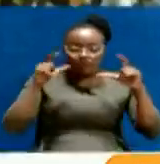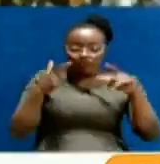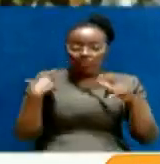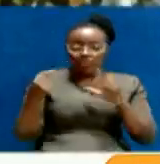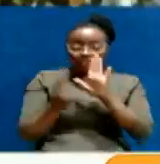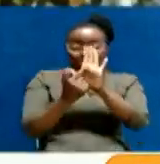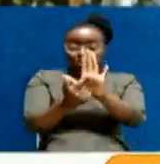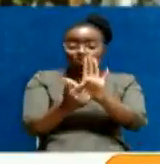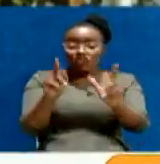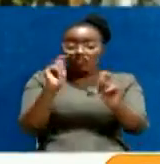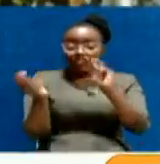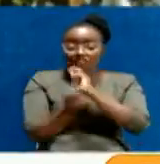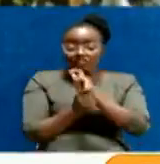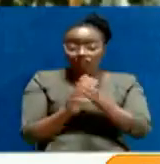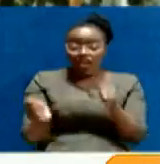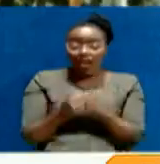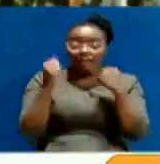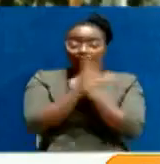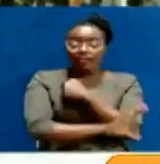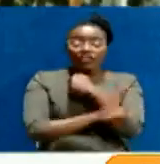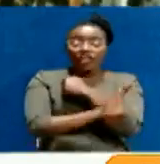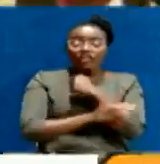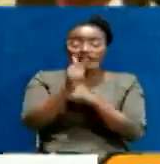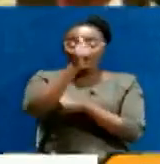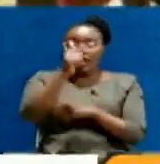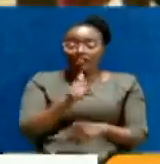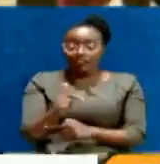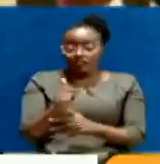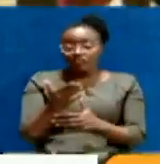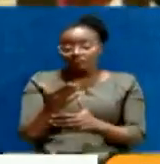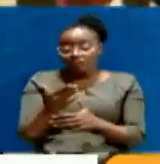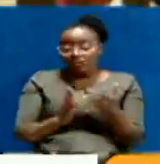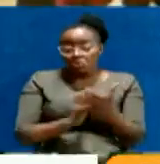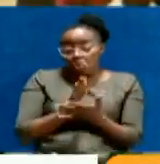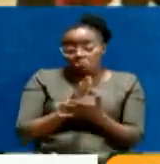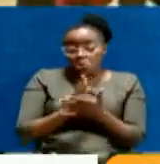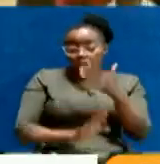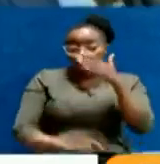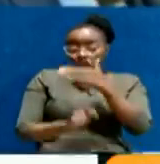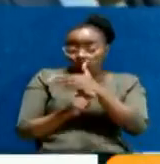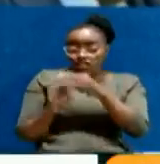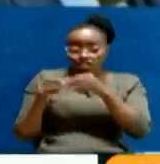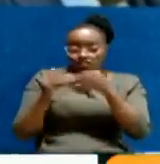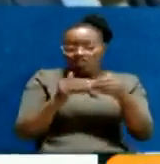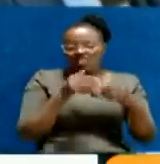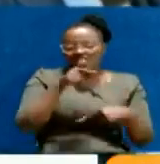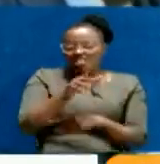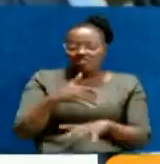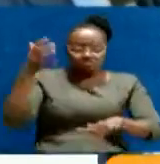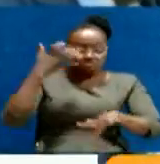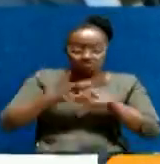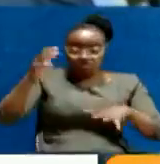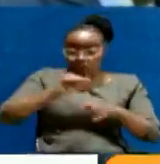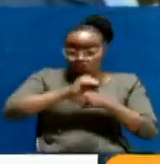latest illustration of the change taking place in the country. Tanzania, under the late President John Pombe Magufuli, refused to acknowledge the existence